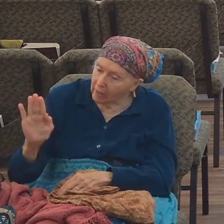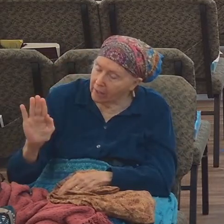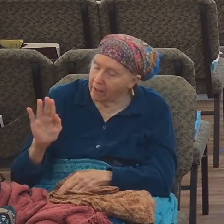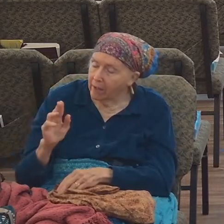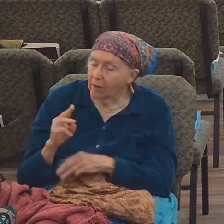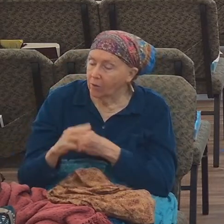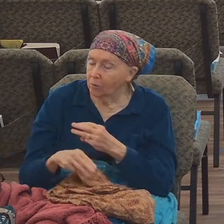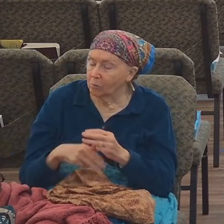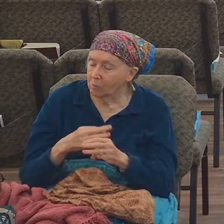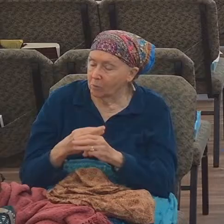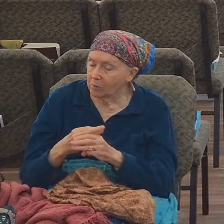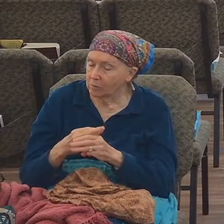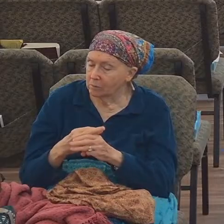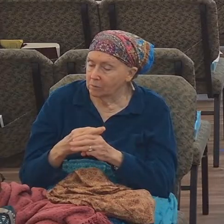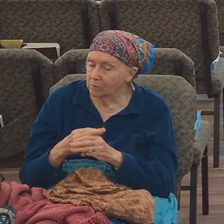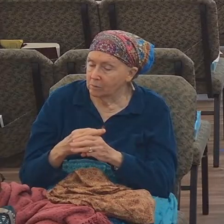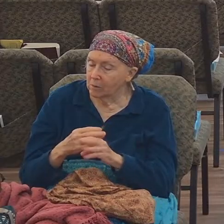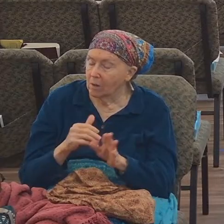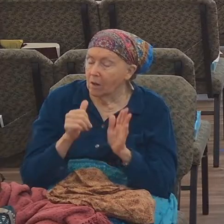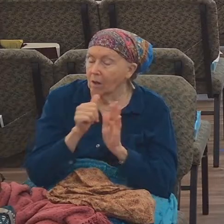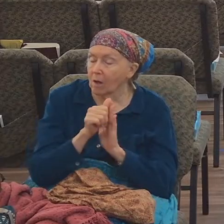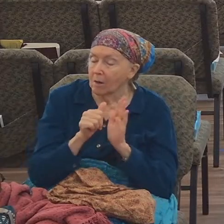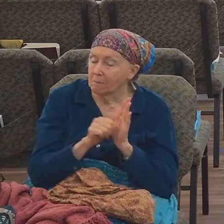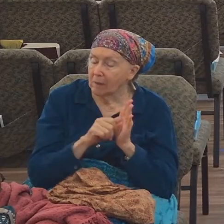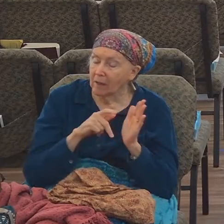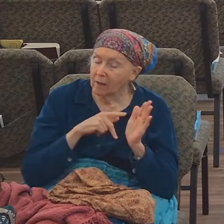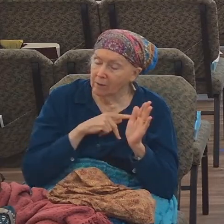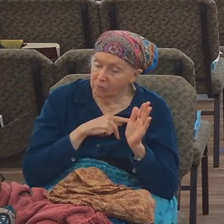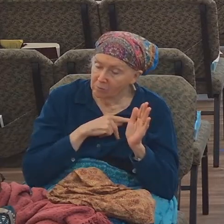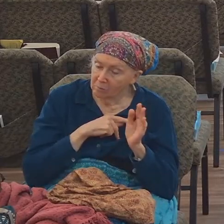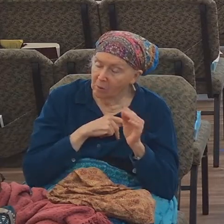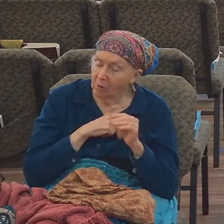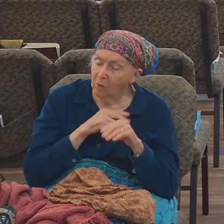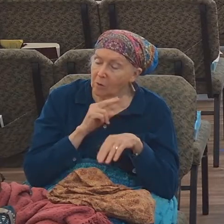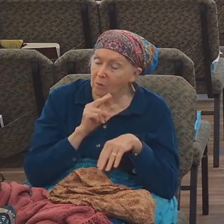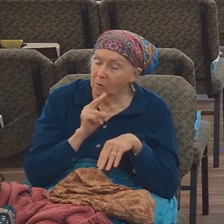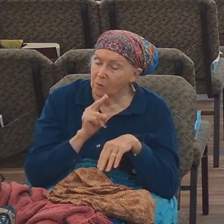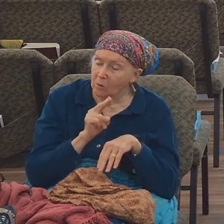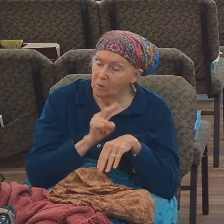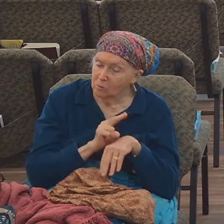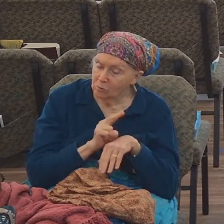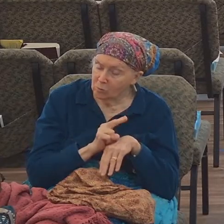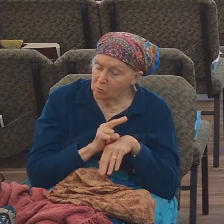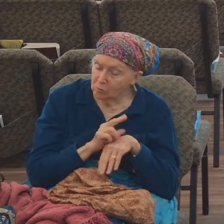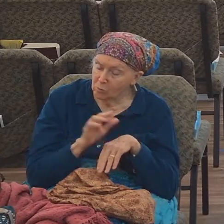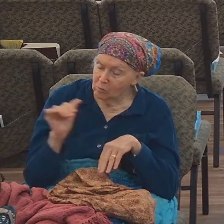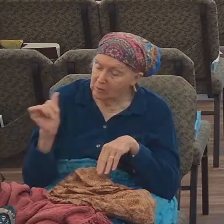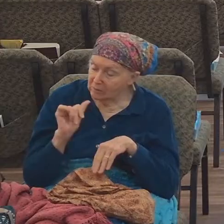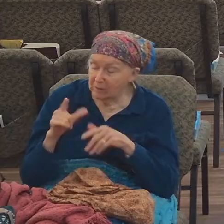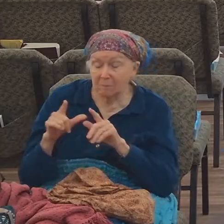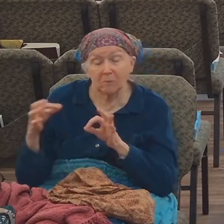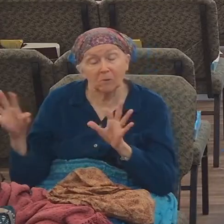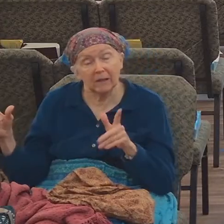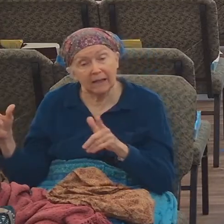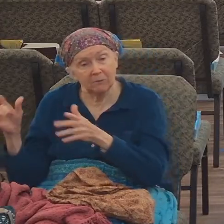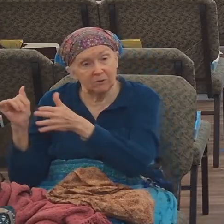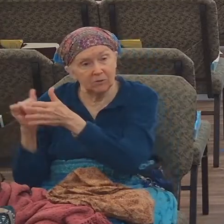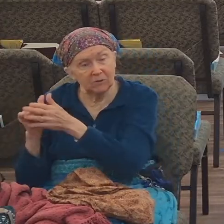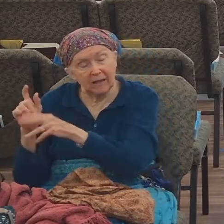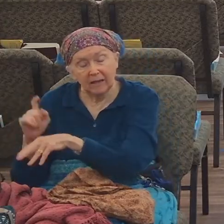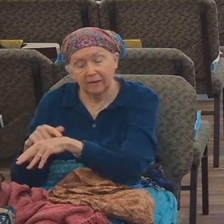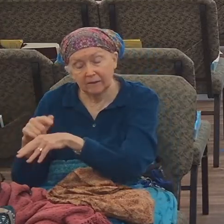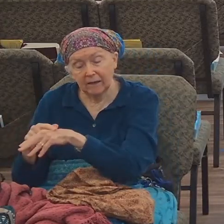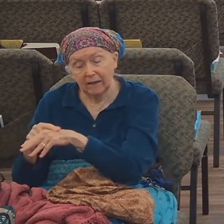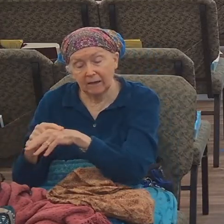Remember, the Apostle Paul is customary to using the same language but turning it upside down, or helping them understand the other